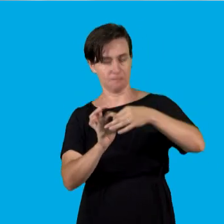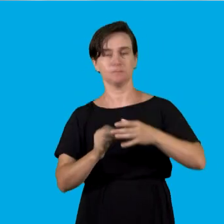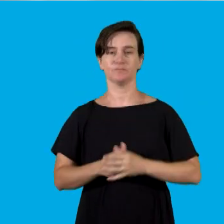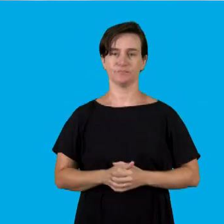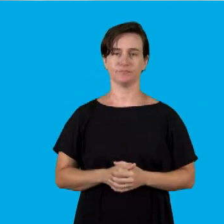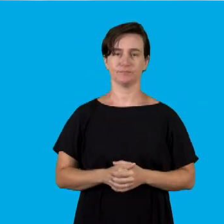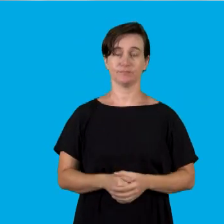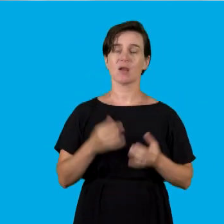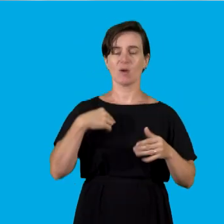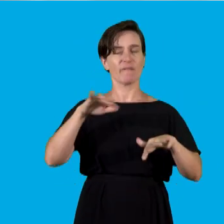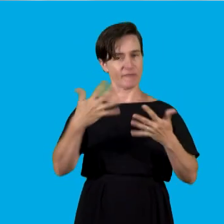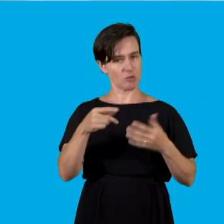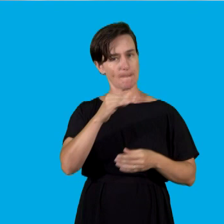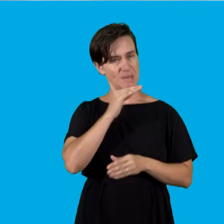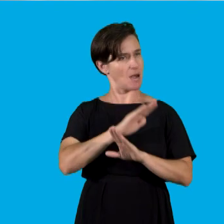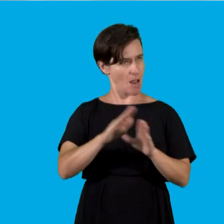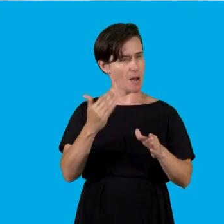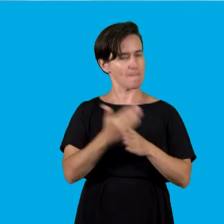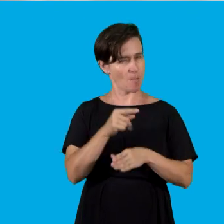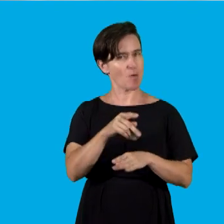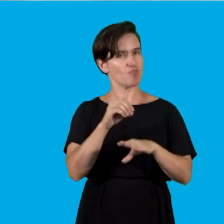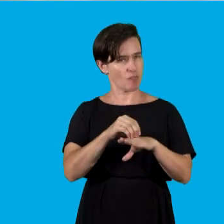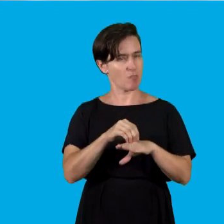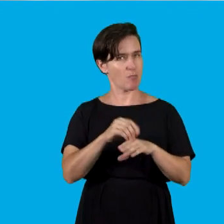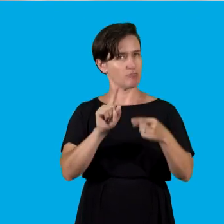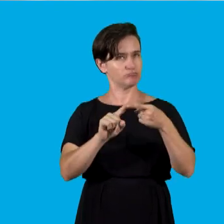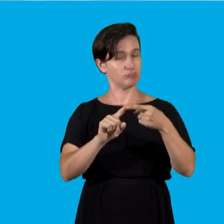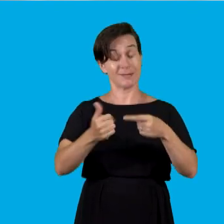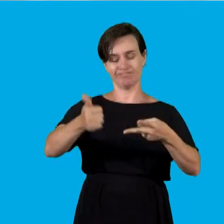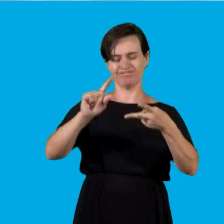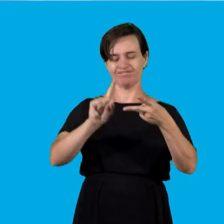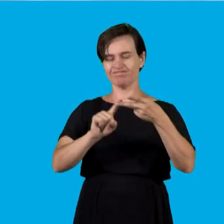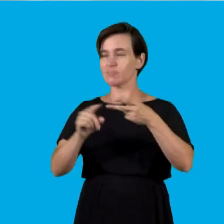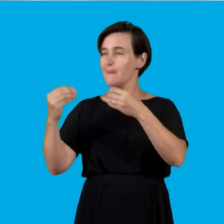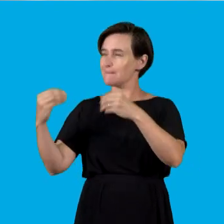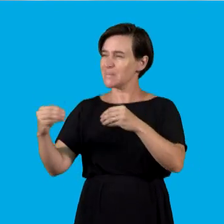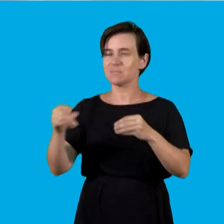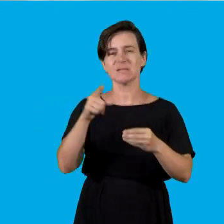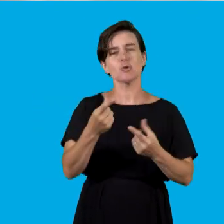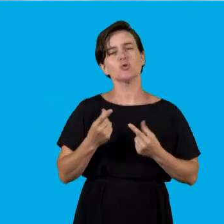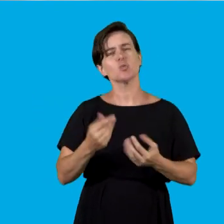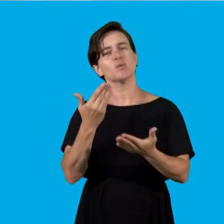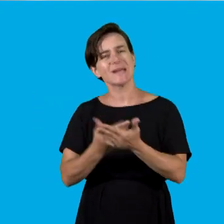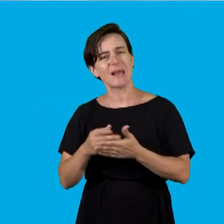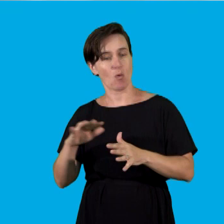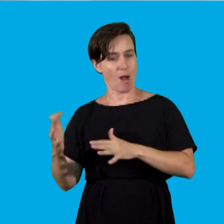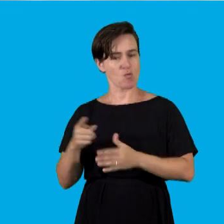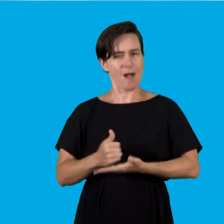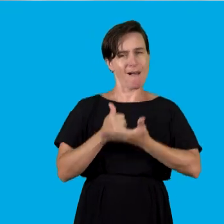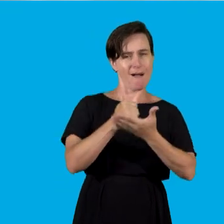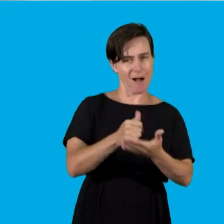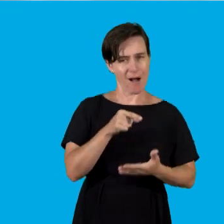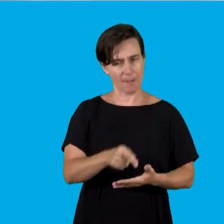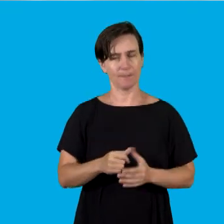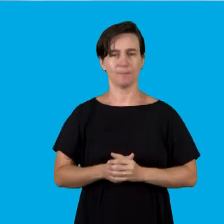1, actually. So we identified unemployment. Now we need to come up with initiatives that businesses can take to